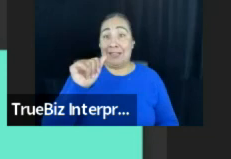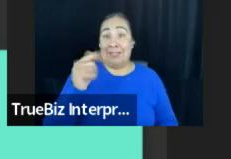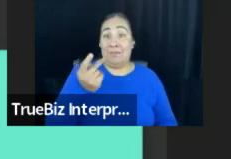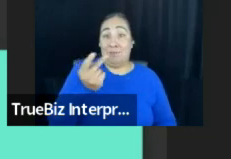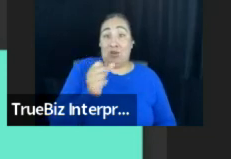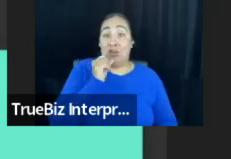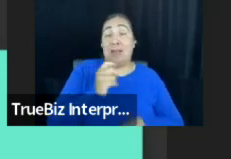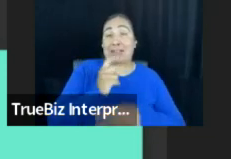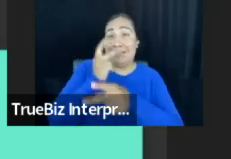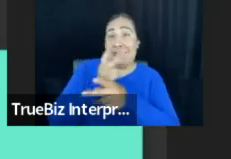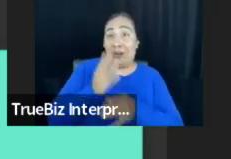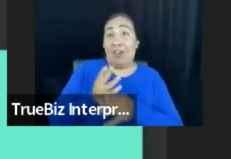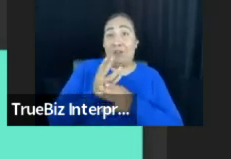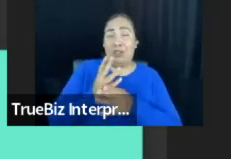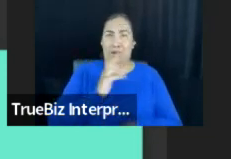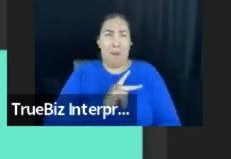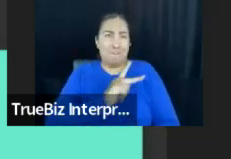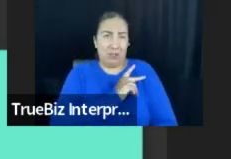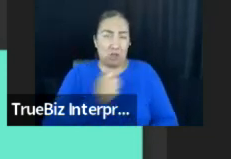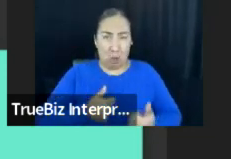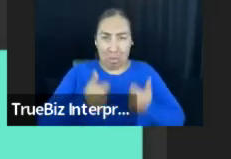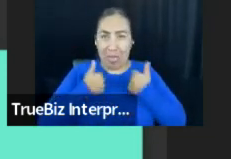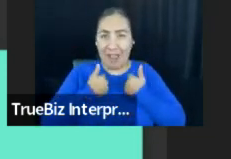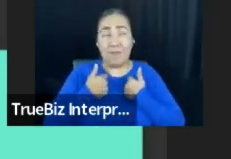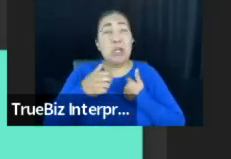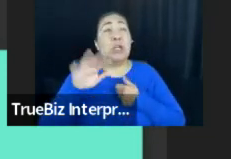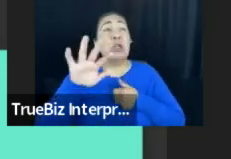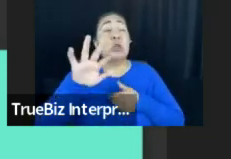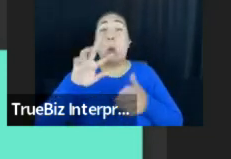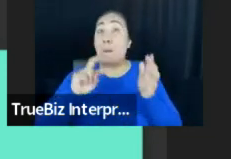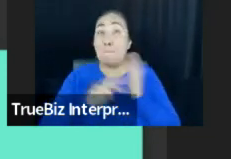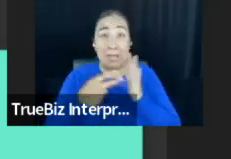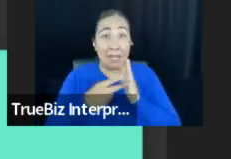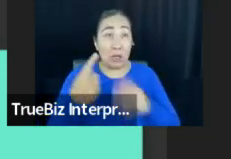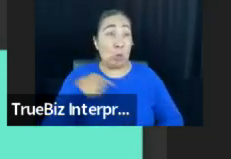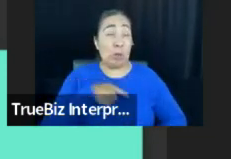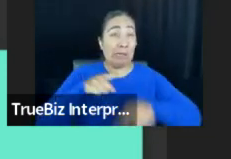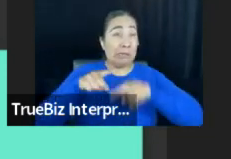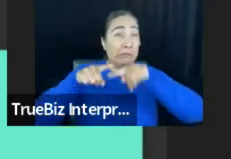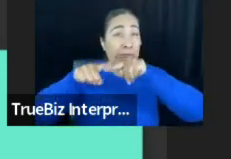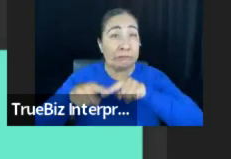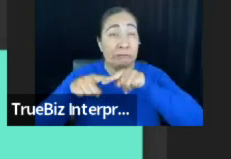so we really rely on people who are to,